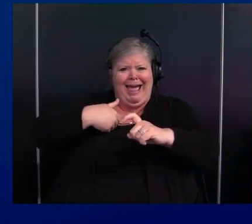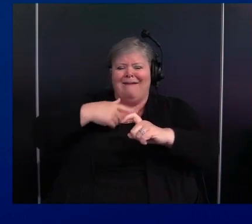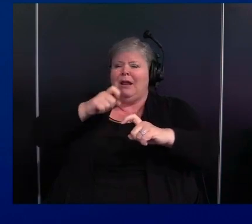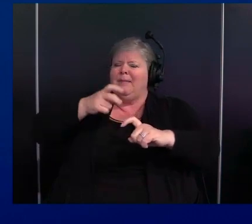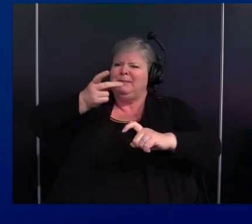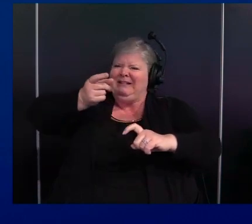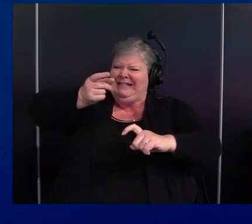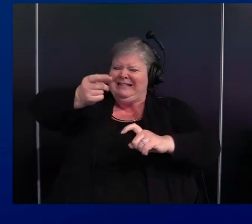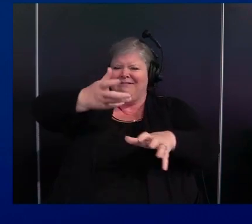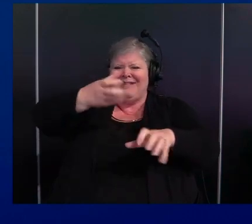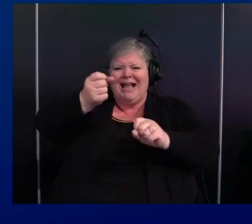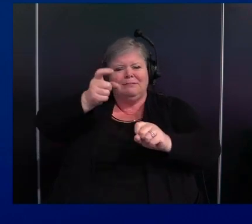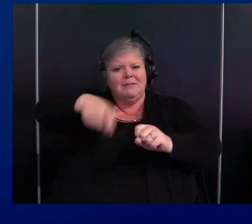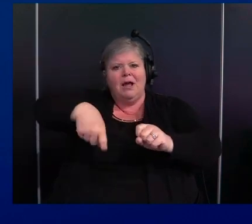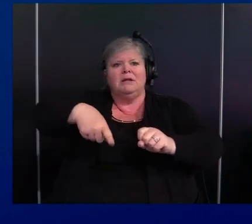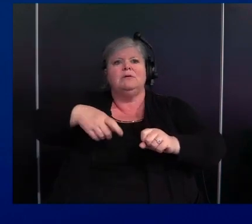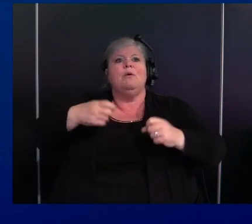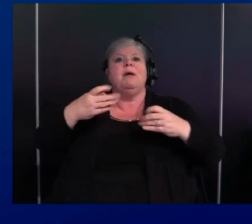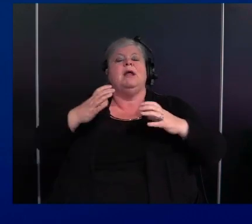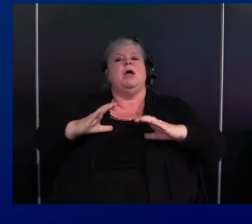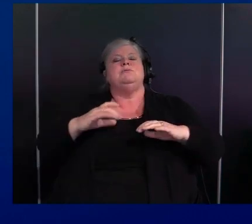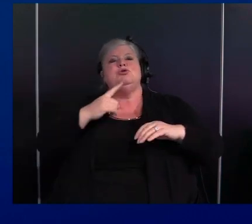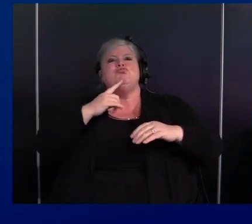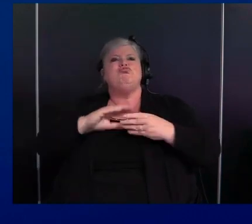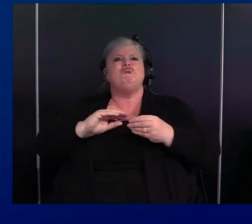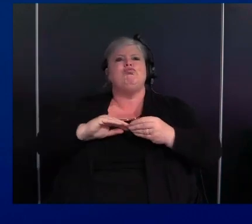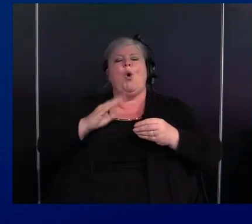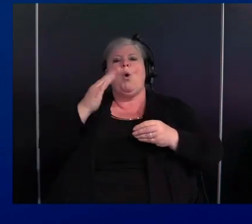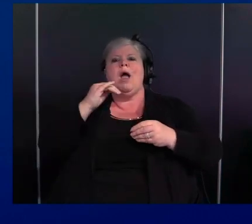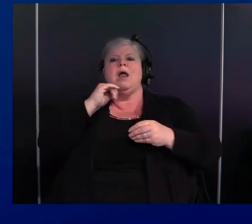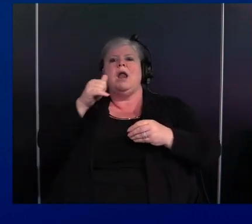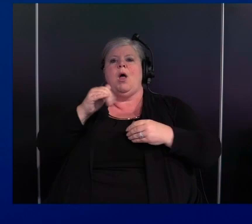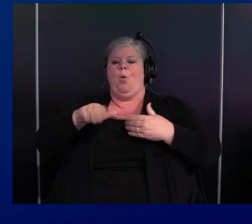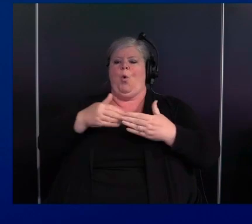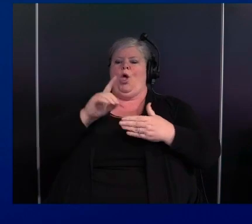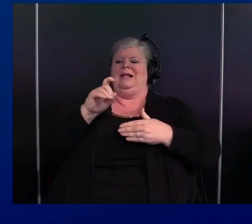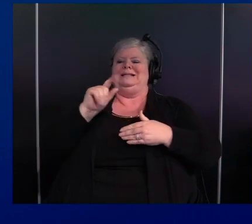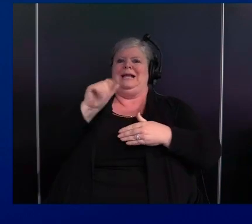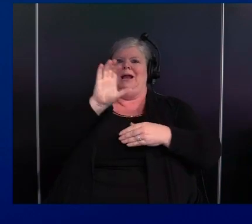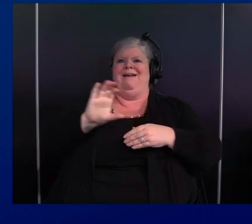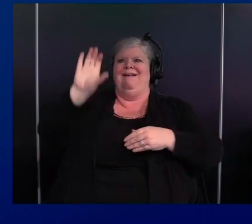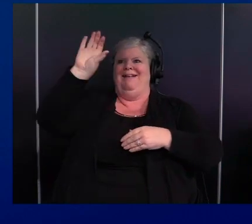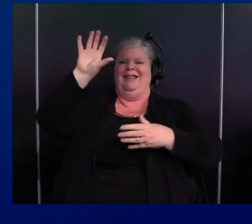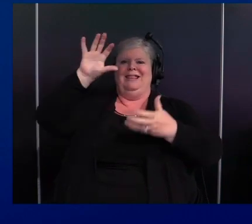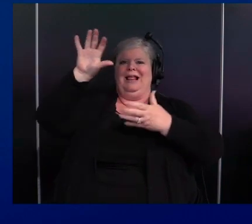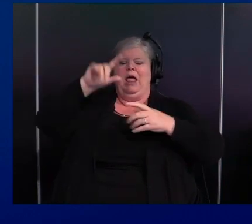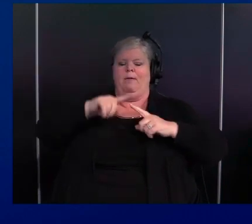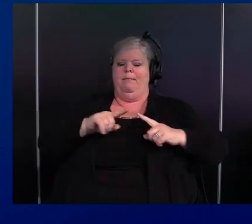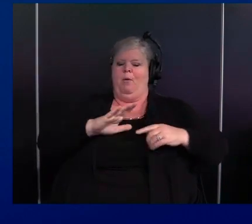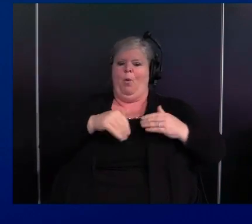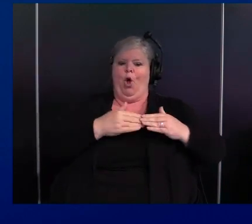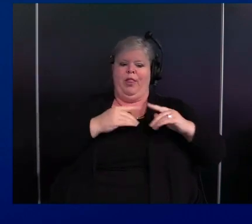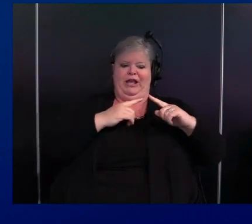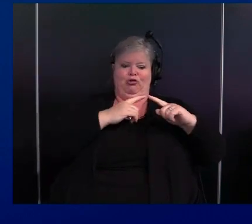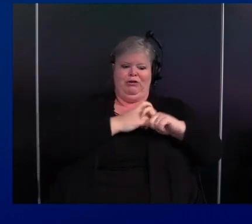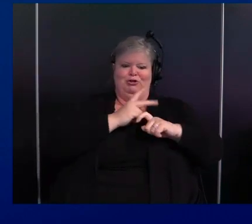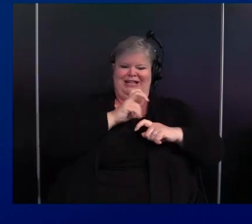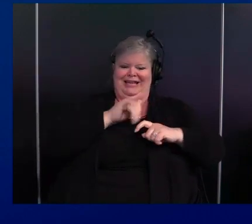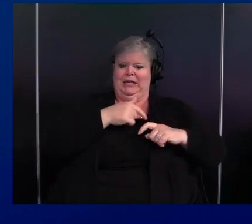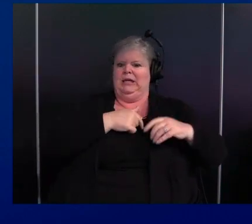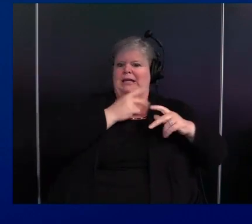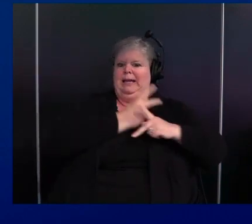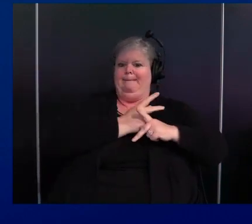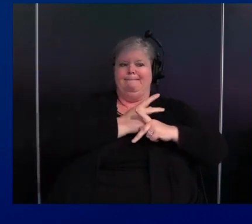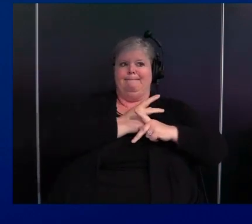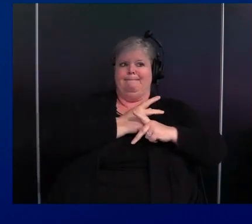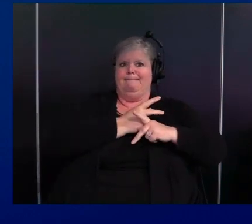fast. And so there's a lot of customers that say, well, what if I put all my data in the cloud, but I hold on to all the encryption keys? And then you